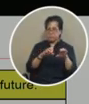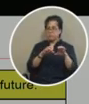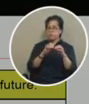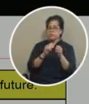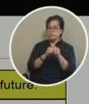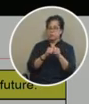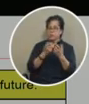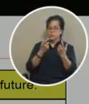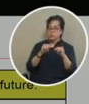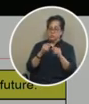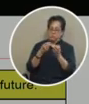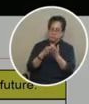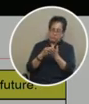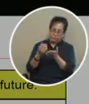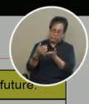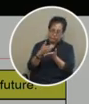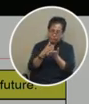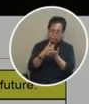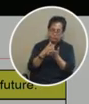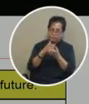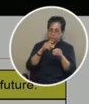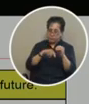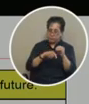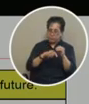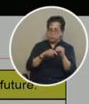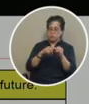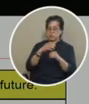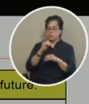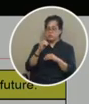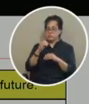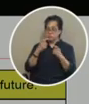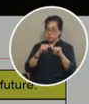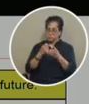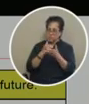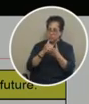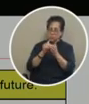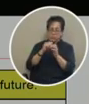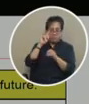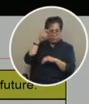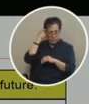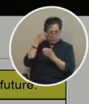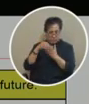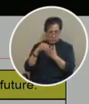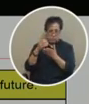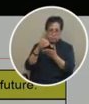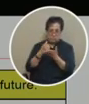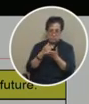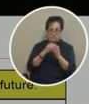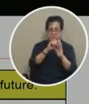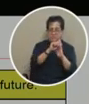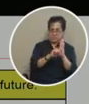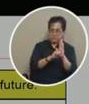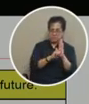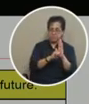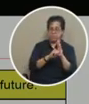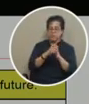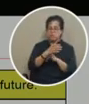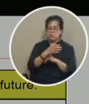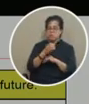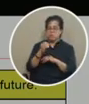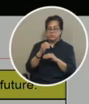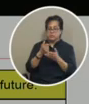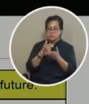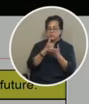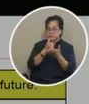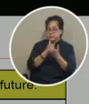to putting resources locally and leveraging resources federally and from the state as well to